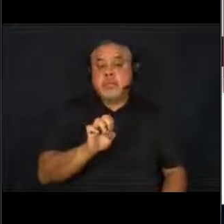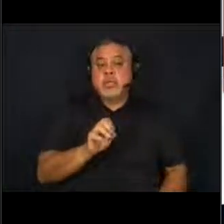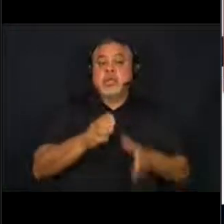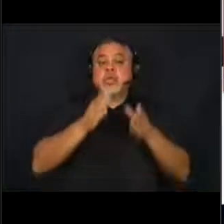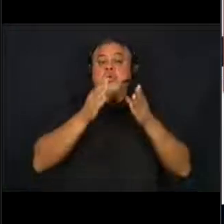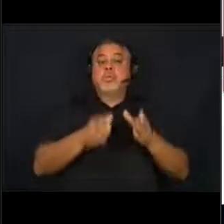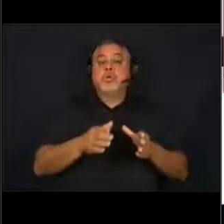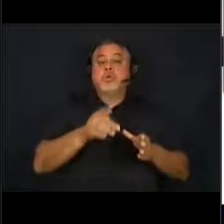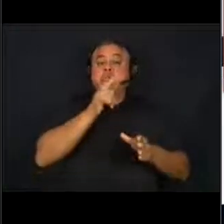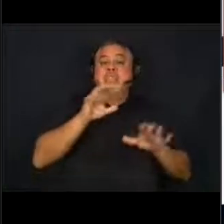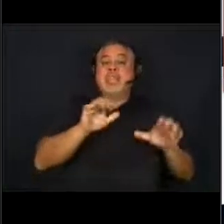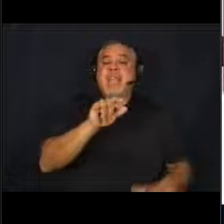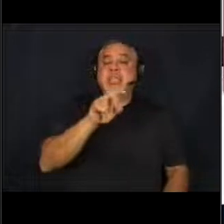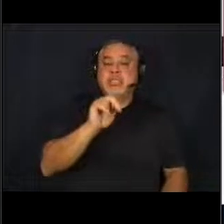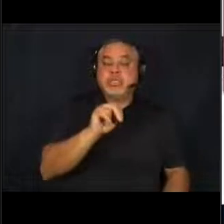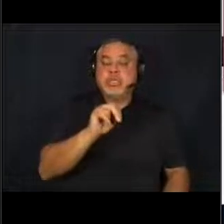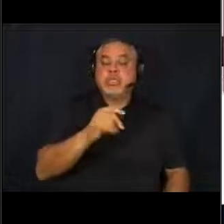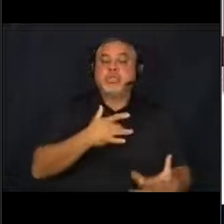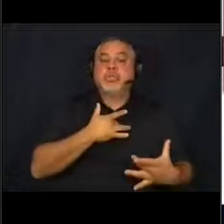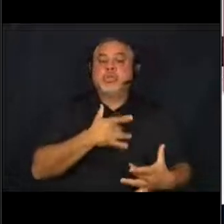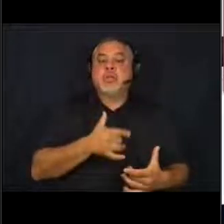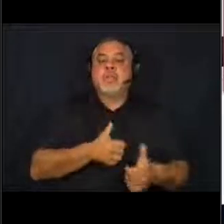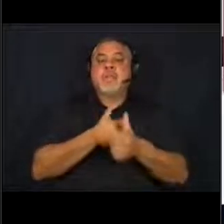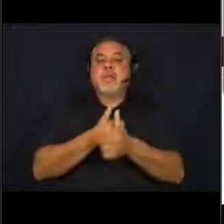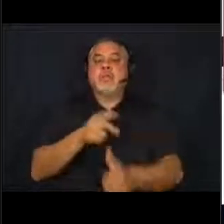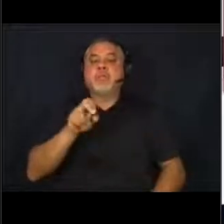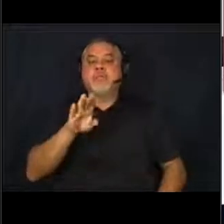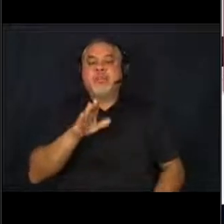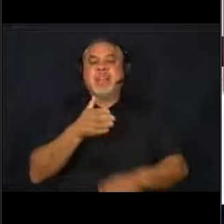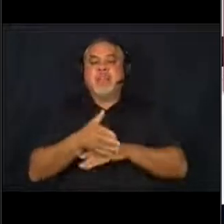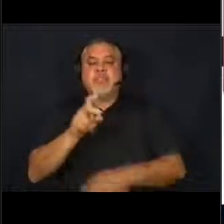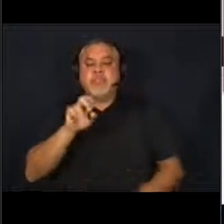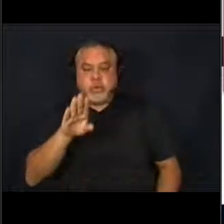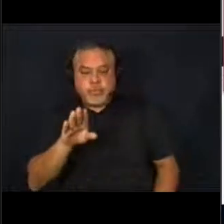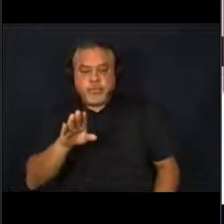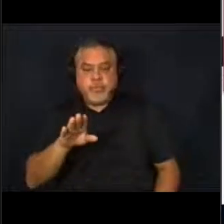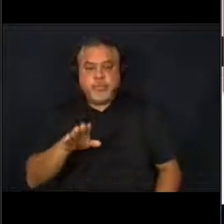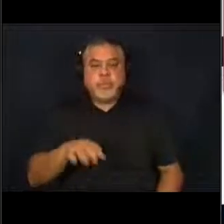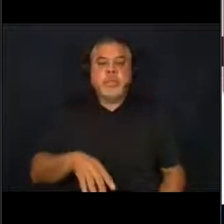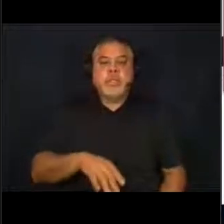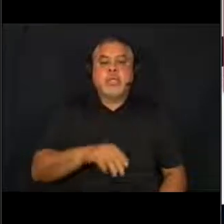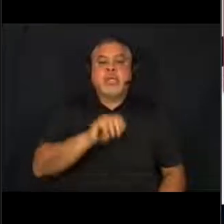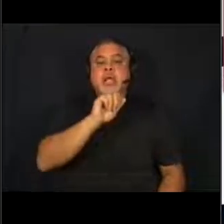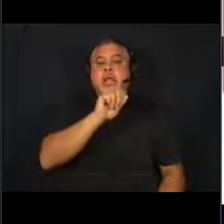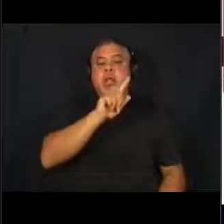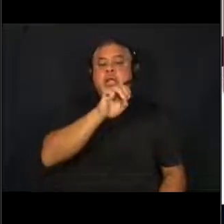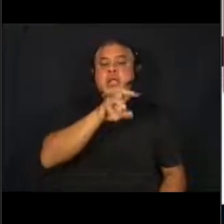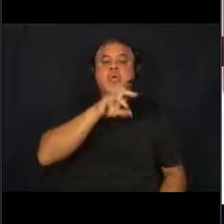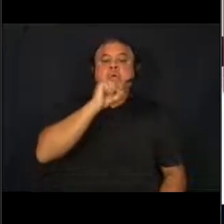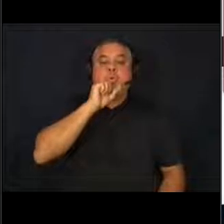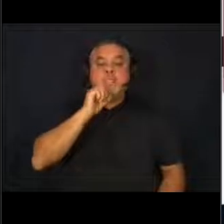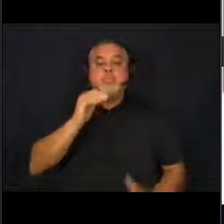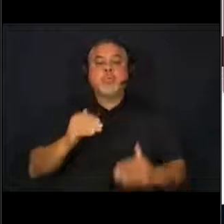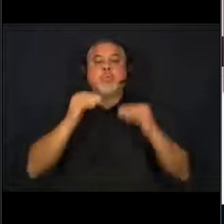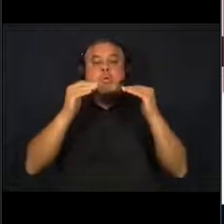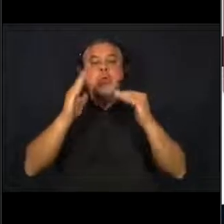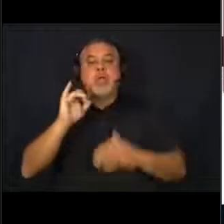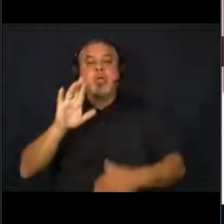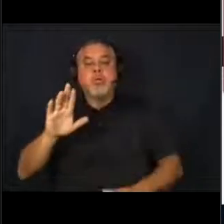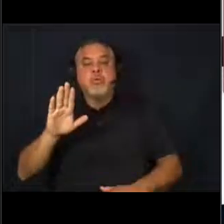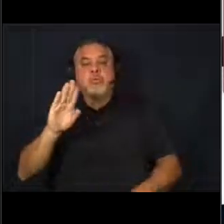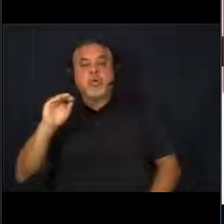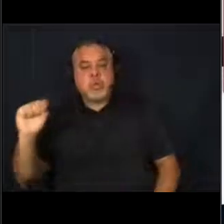the action usually follows the verb. So Arlene was promoted by her boss.